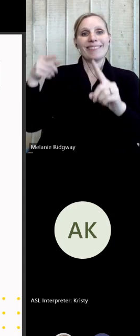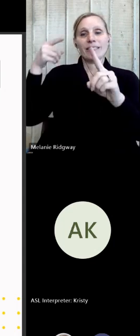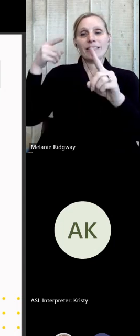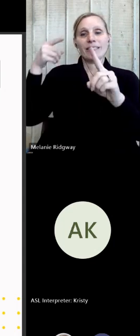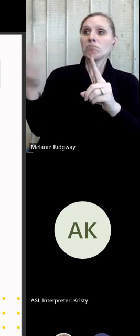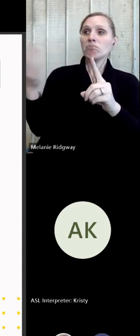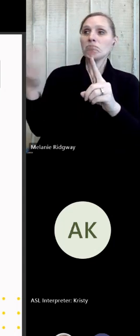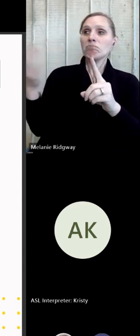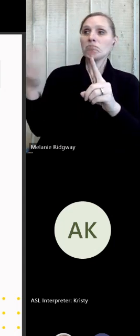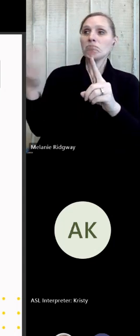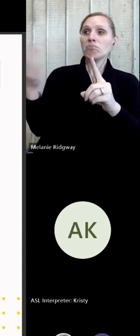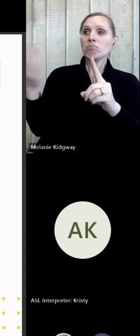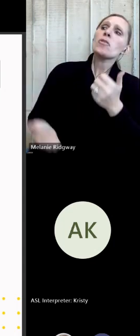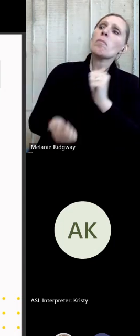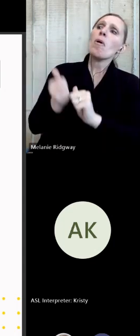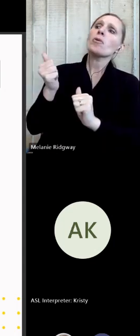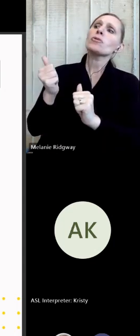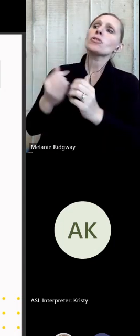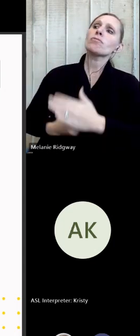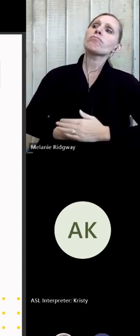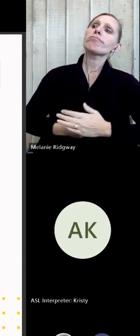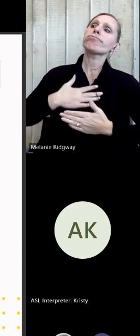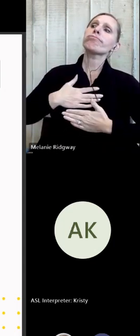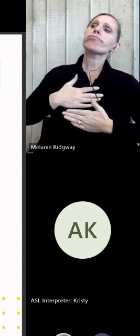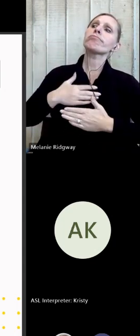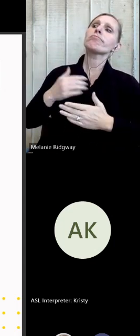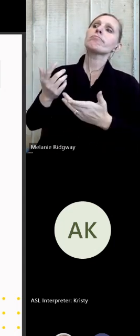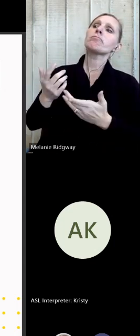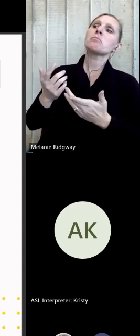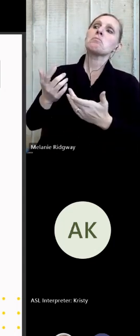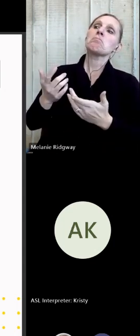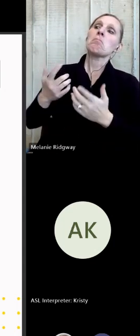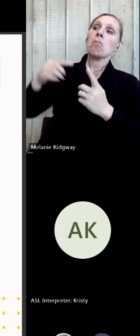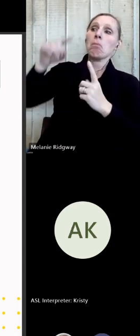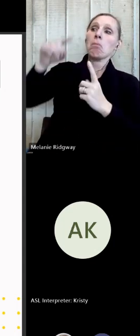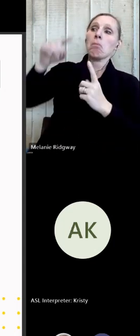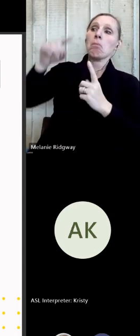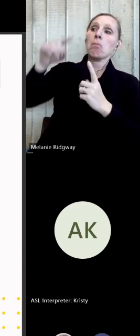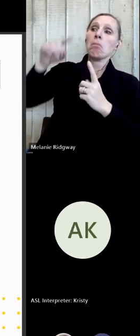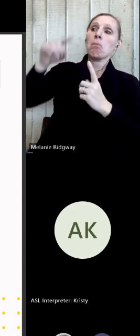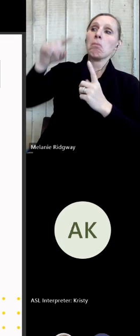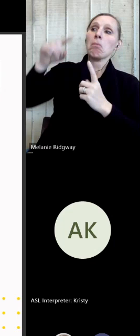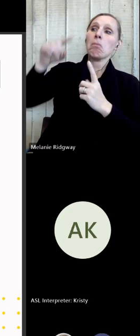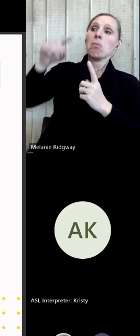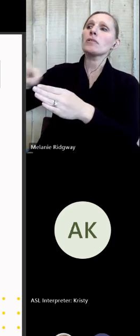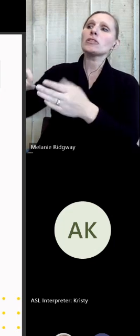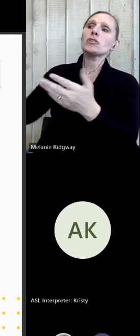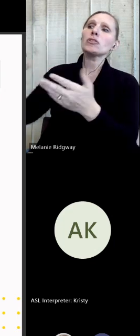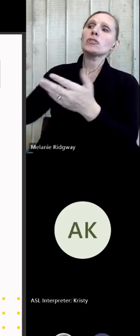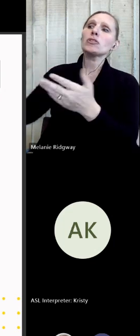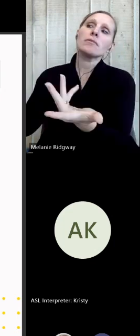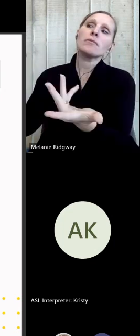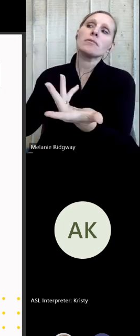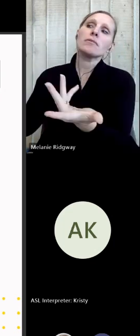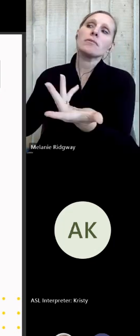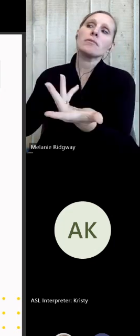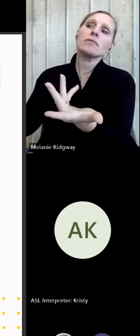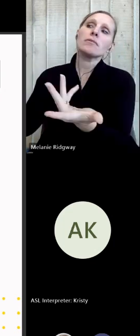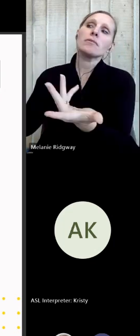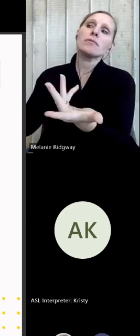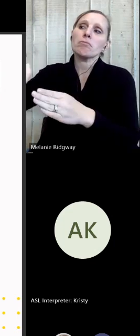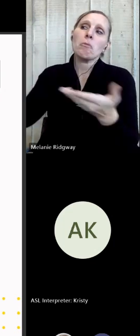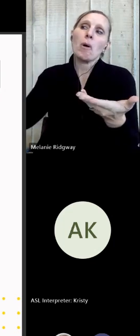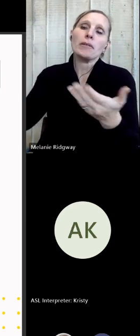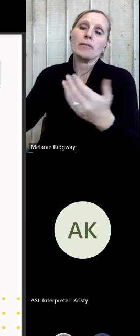industry? This is a great question to start your conversation. Next